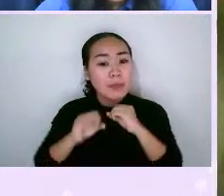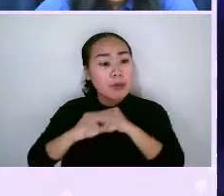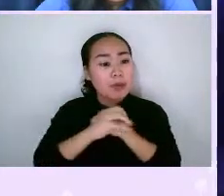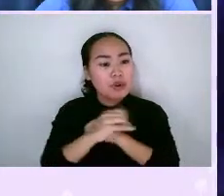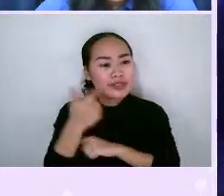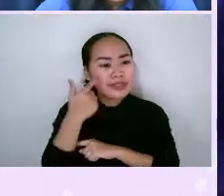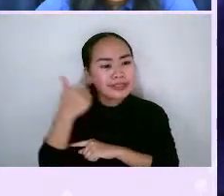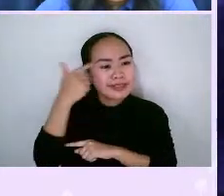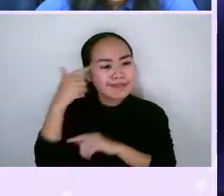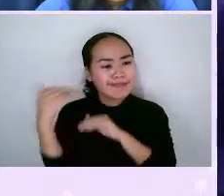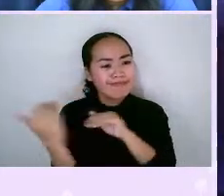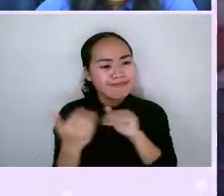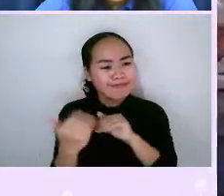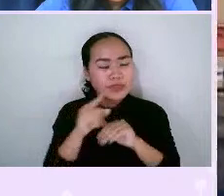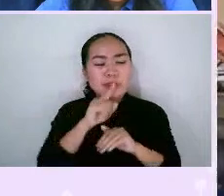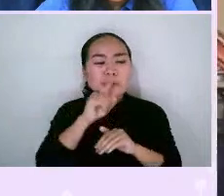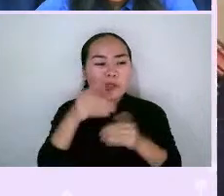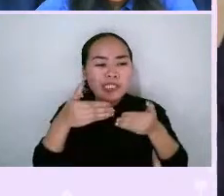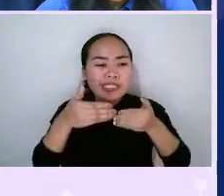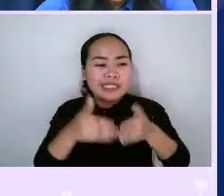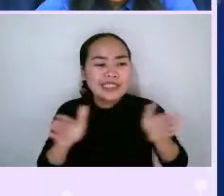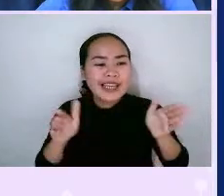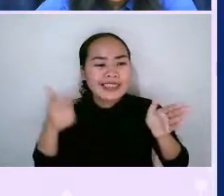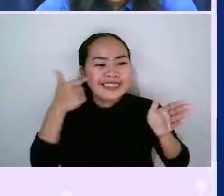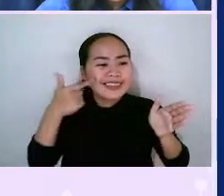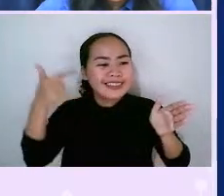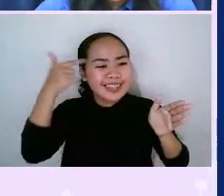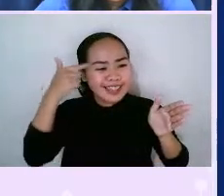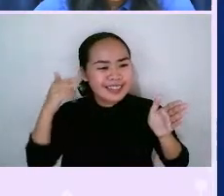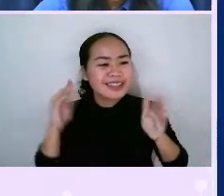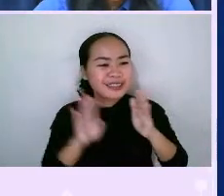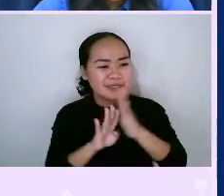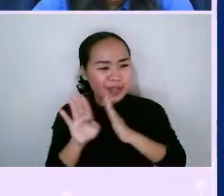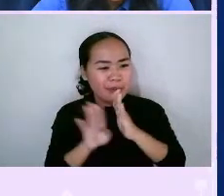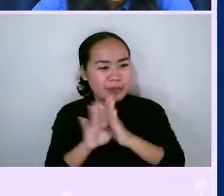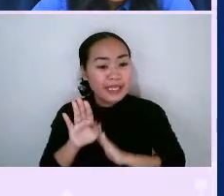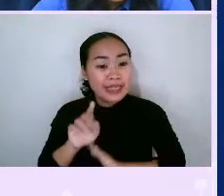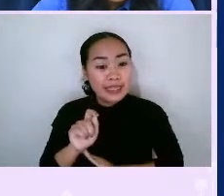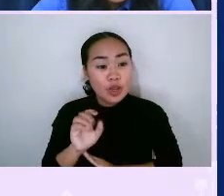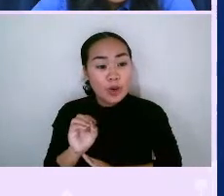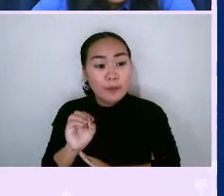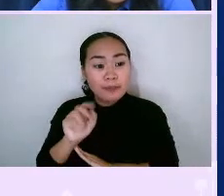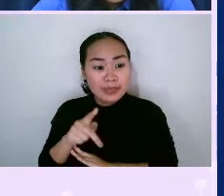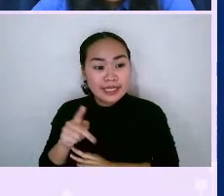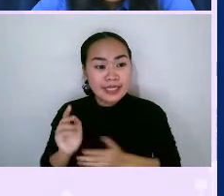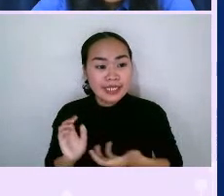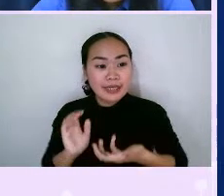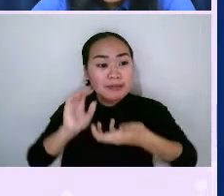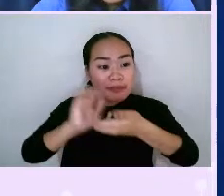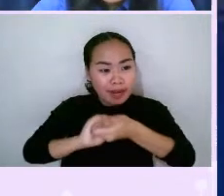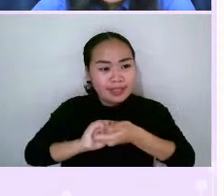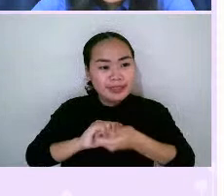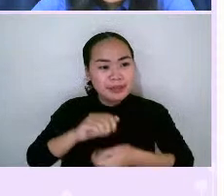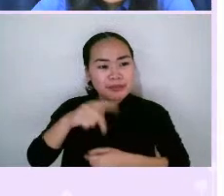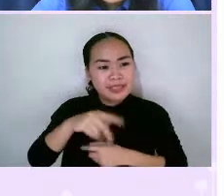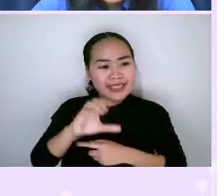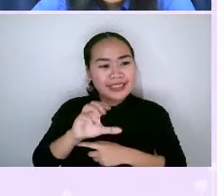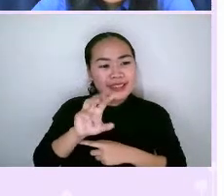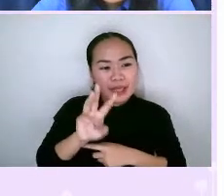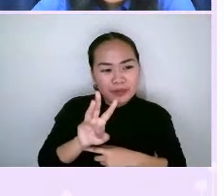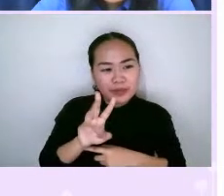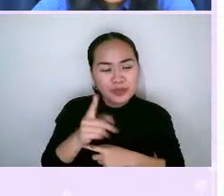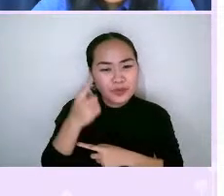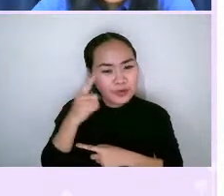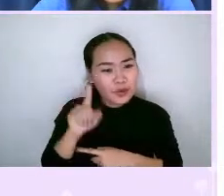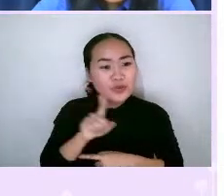awareness and to mainstream gender and development, the TOP, in collaboration with the Philippine Commission on Women,